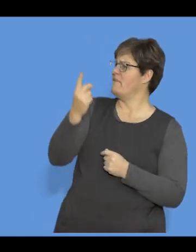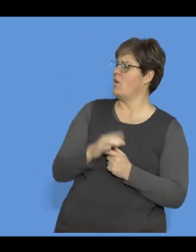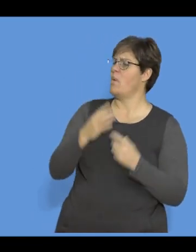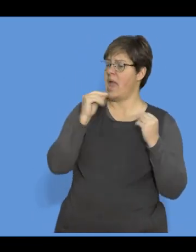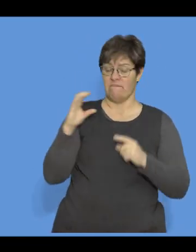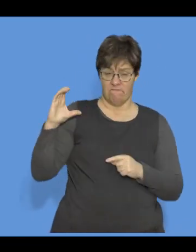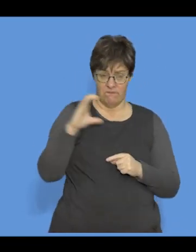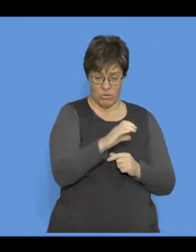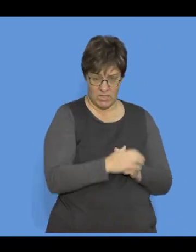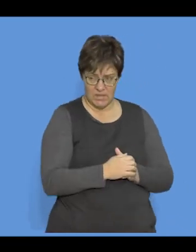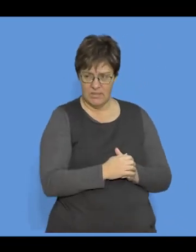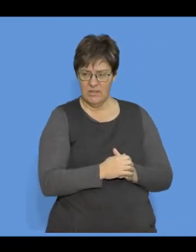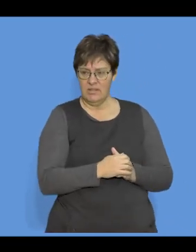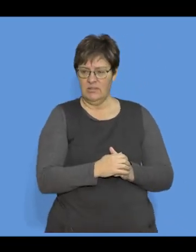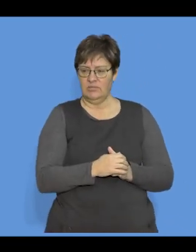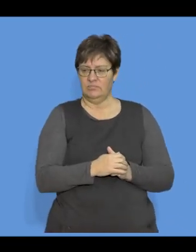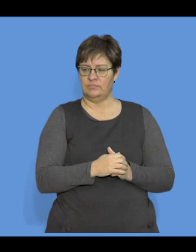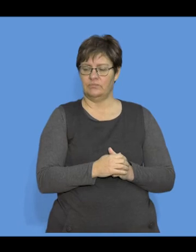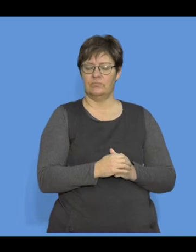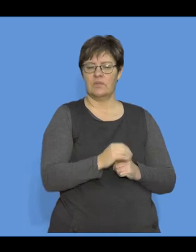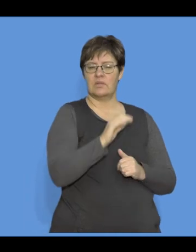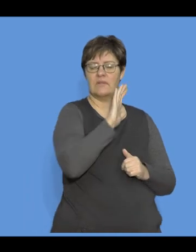force, so we can put the force over there,